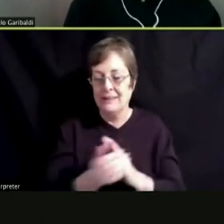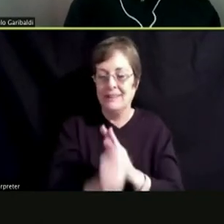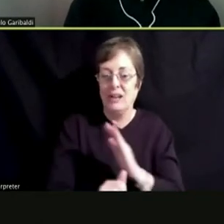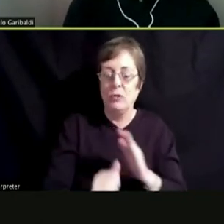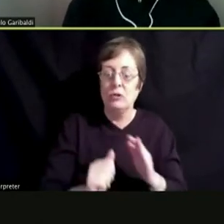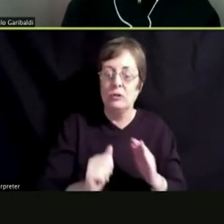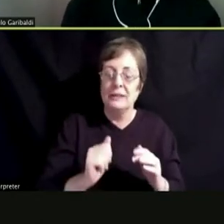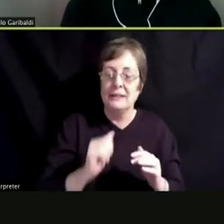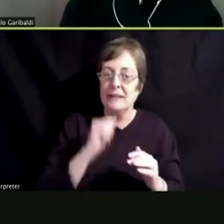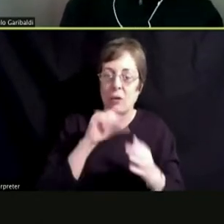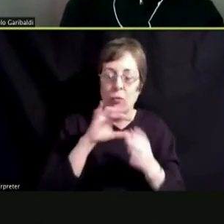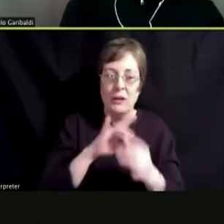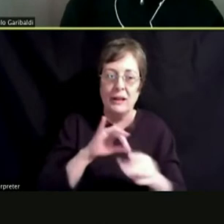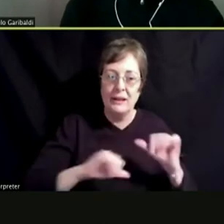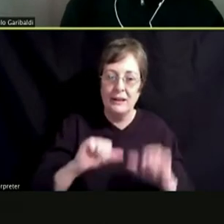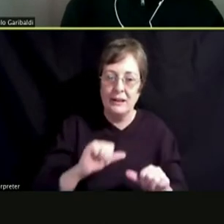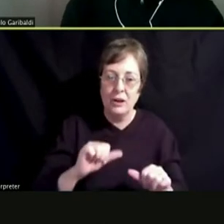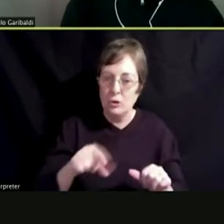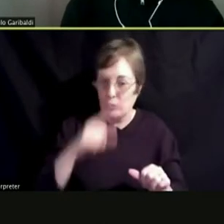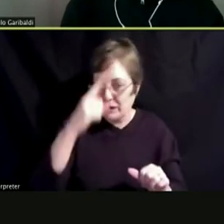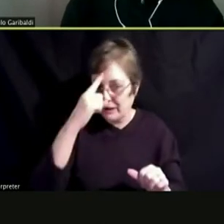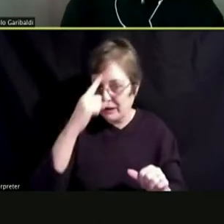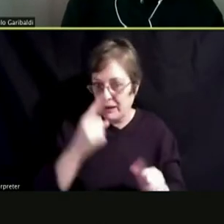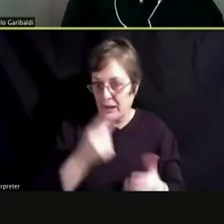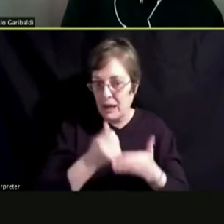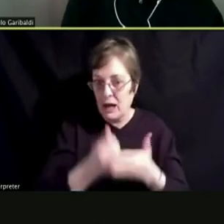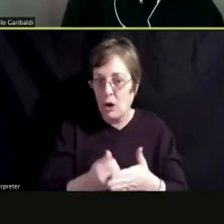your research or career?